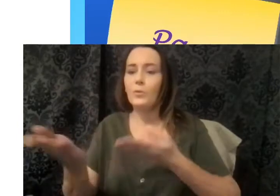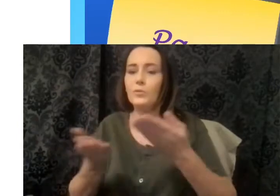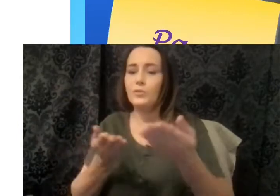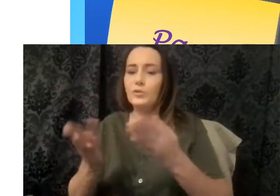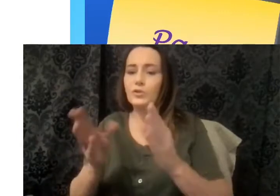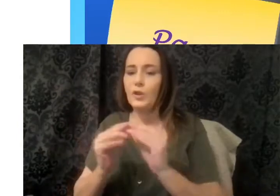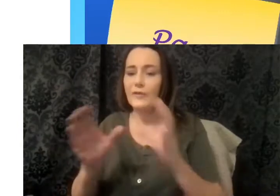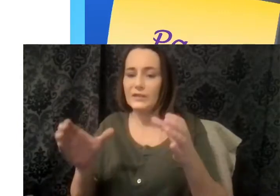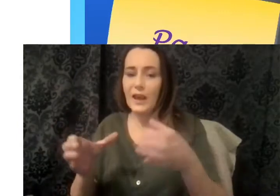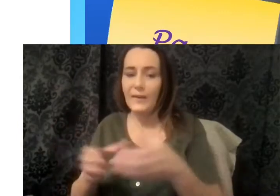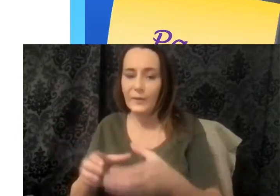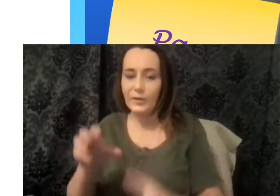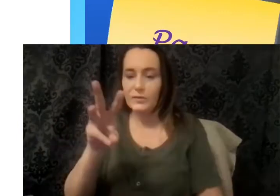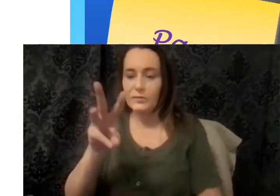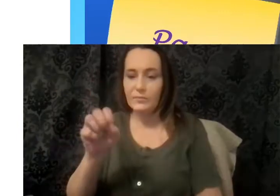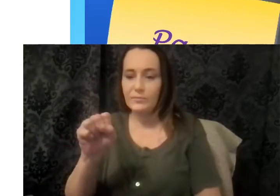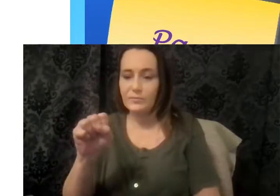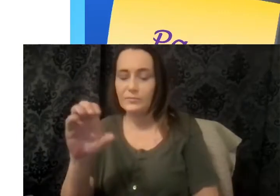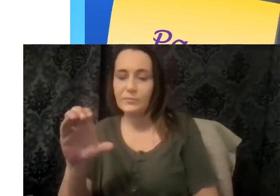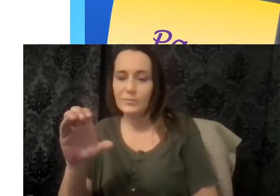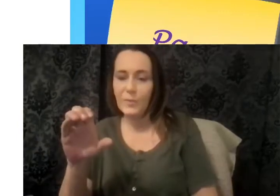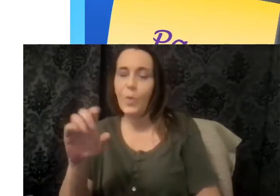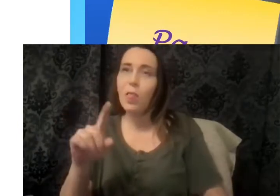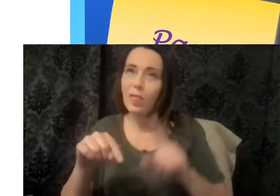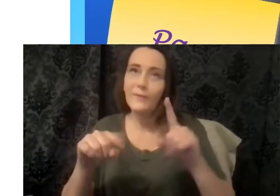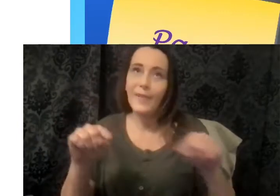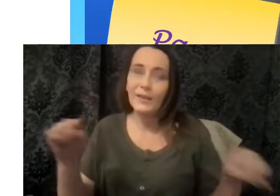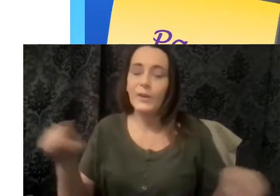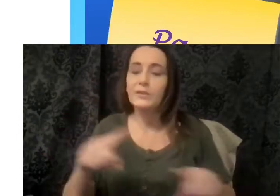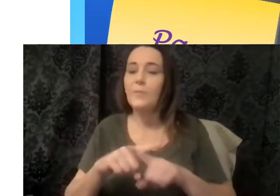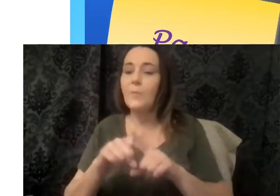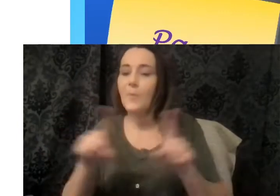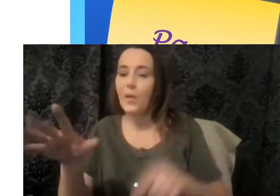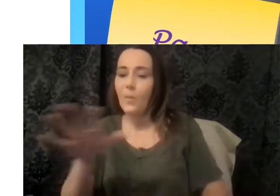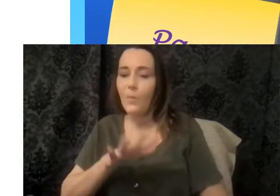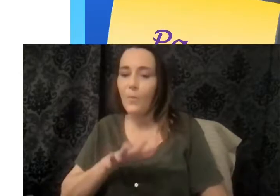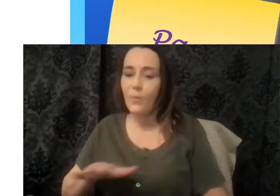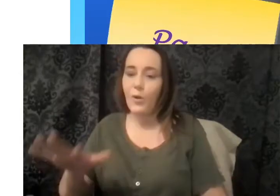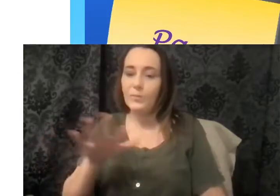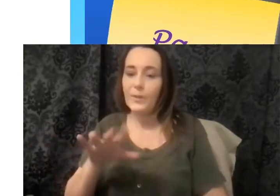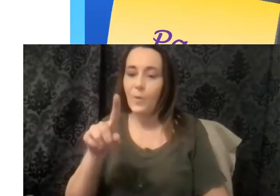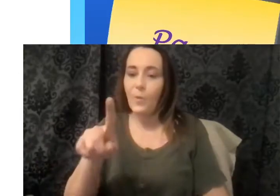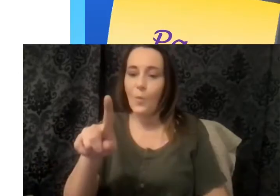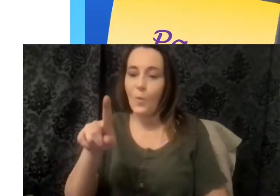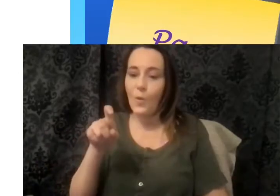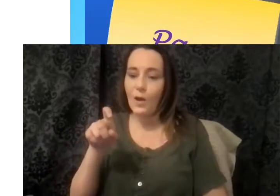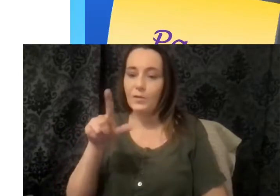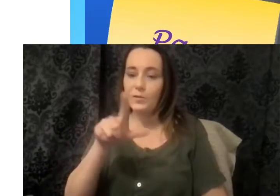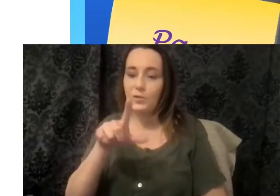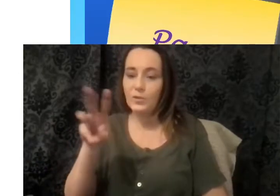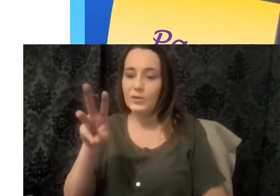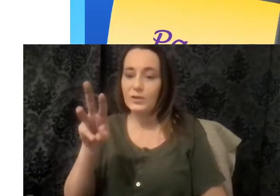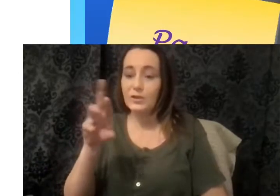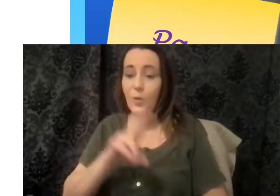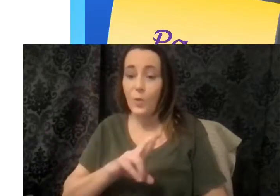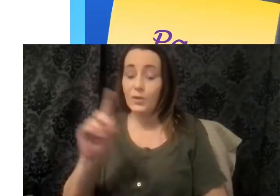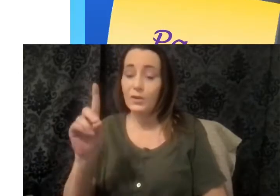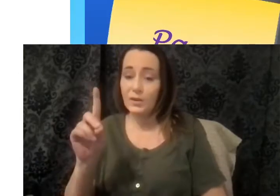made up, well, it fluctuates, but approximately 126 regional